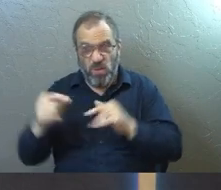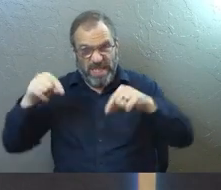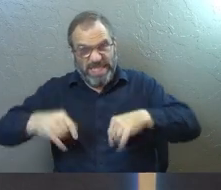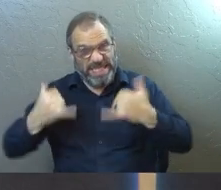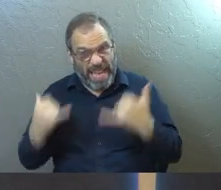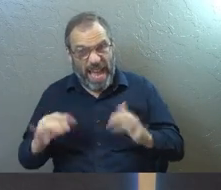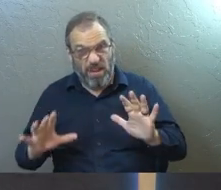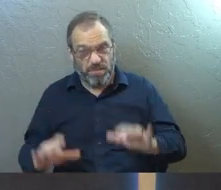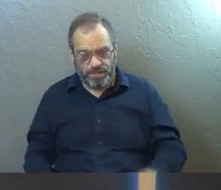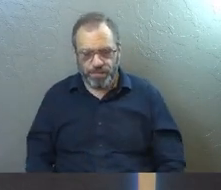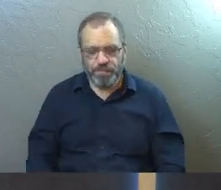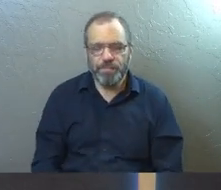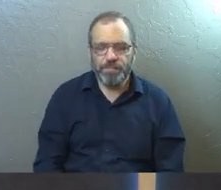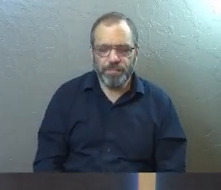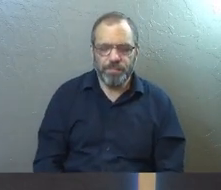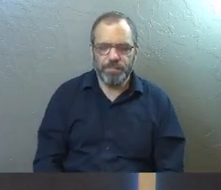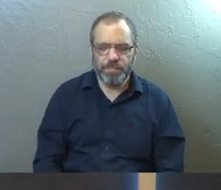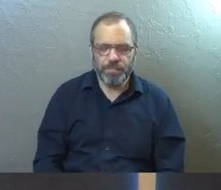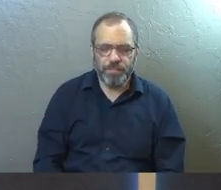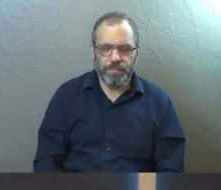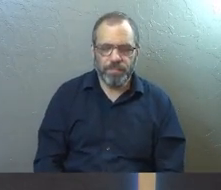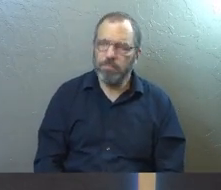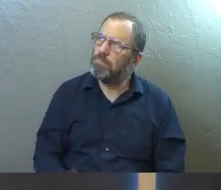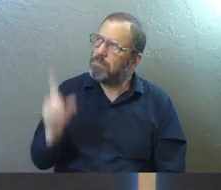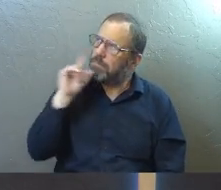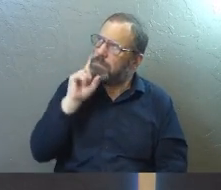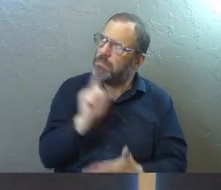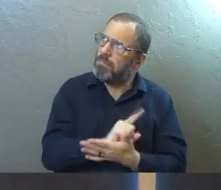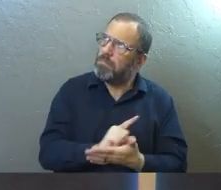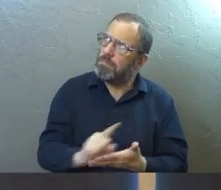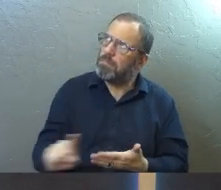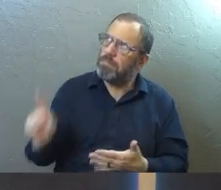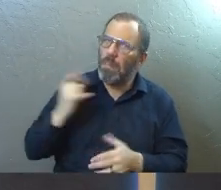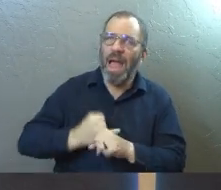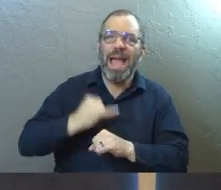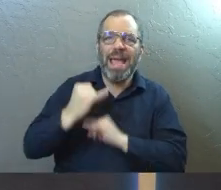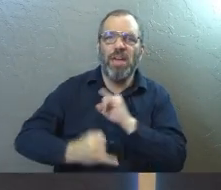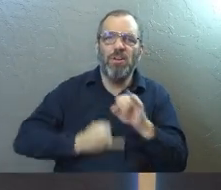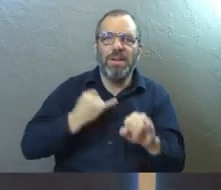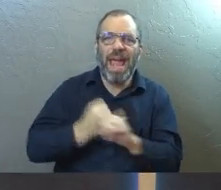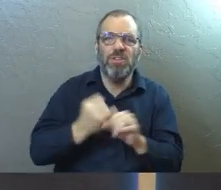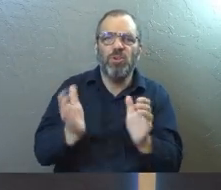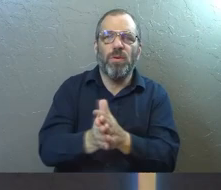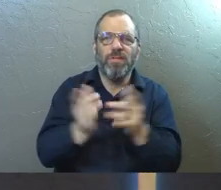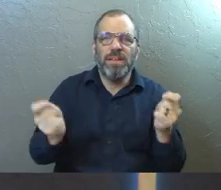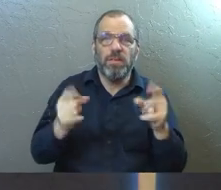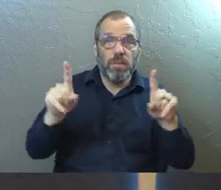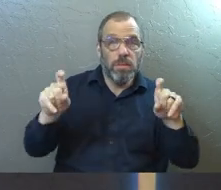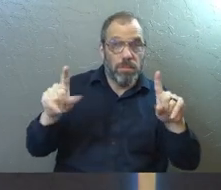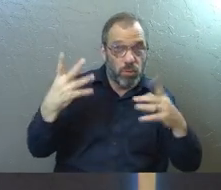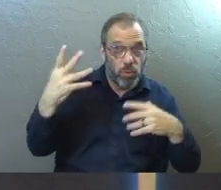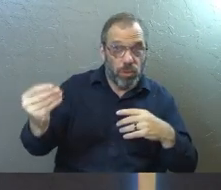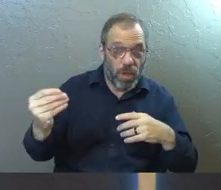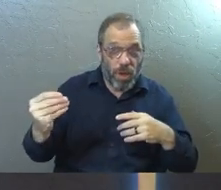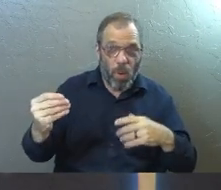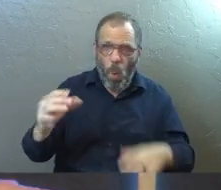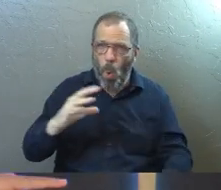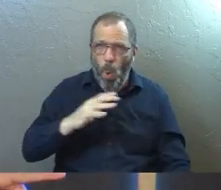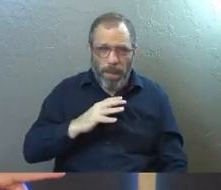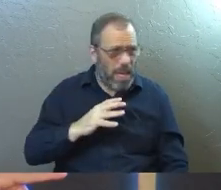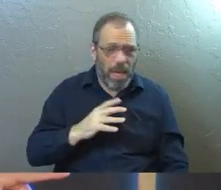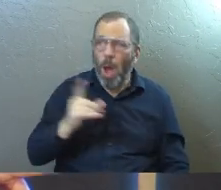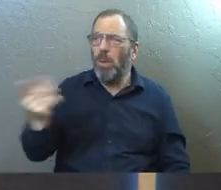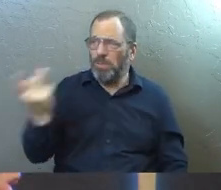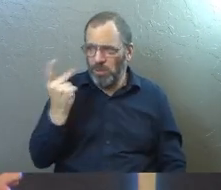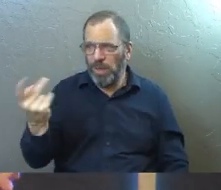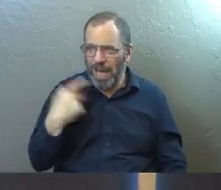now. Last weekend, I think, International Festival. Anybody go to the International Festival? Sick. It was just me there.